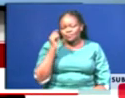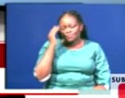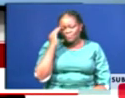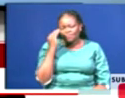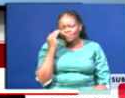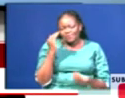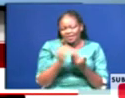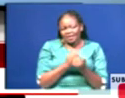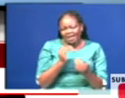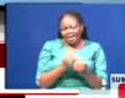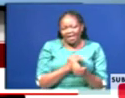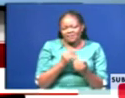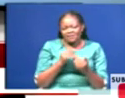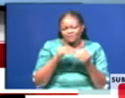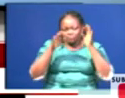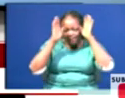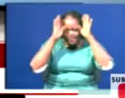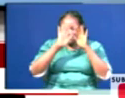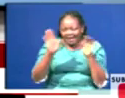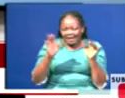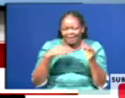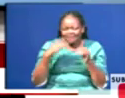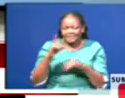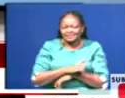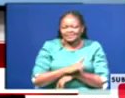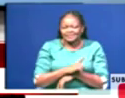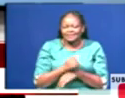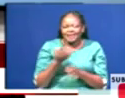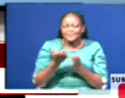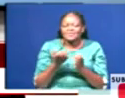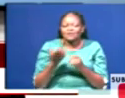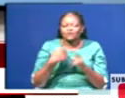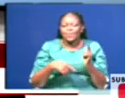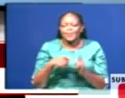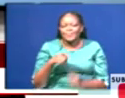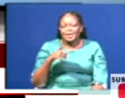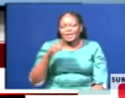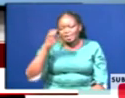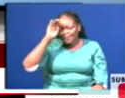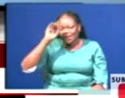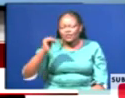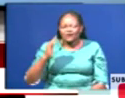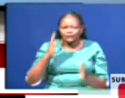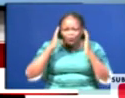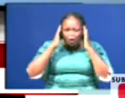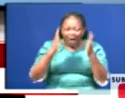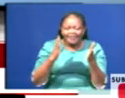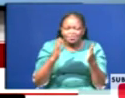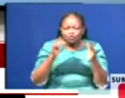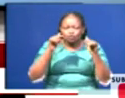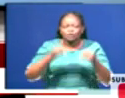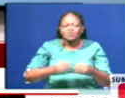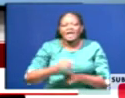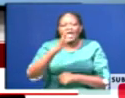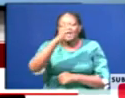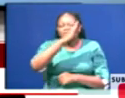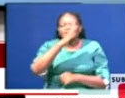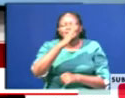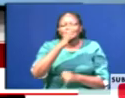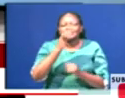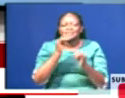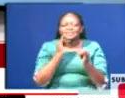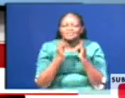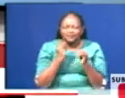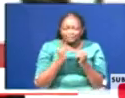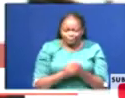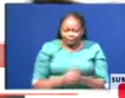every other day. His rabbit business in Lari, Kiambu County is our focus on tonight's Young and